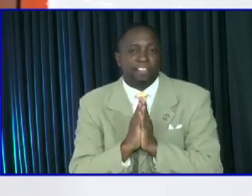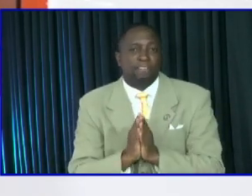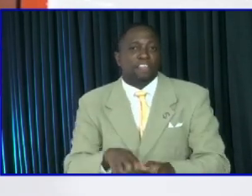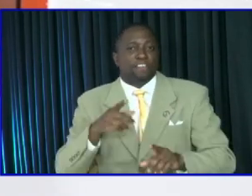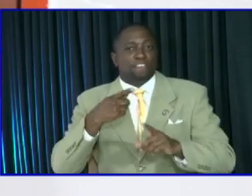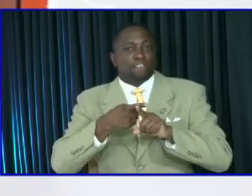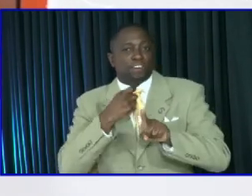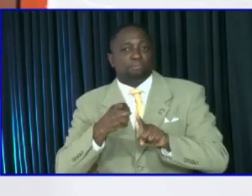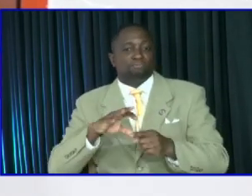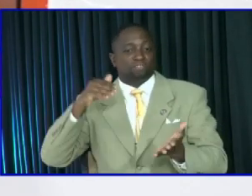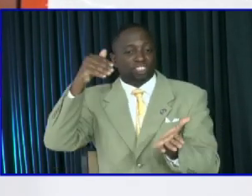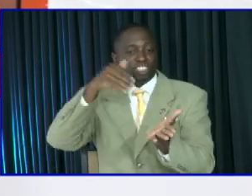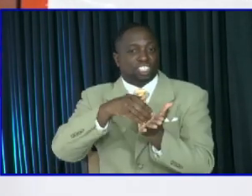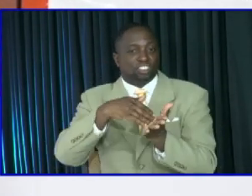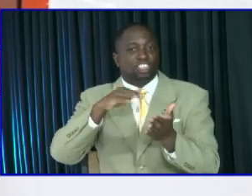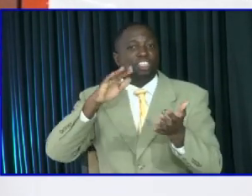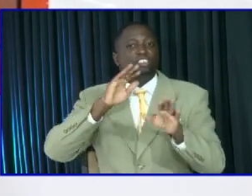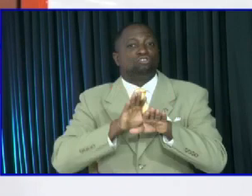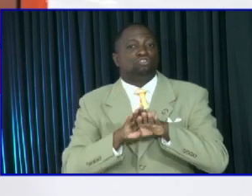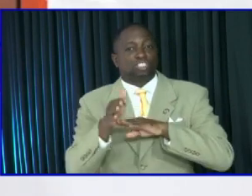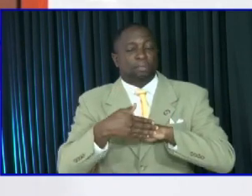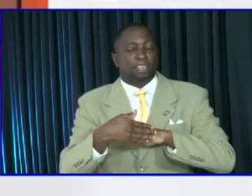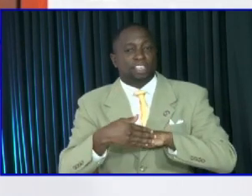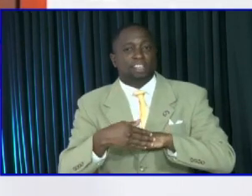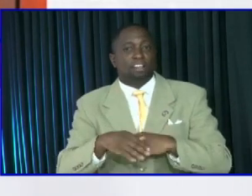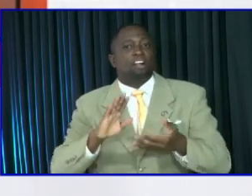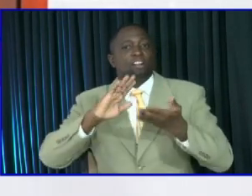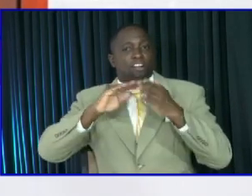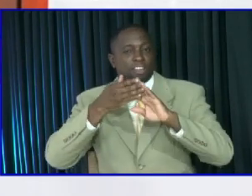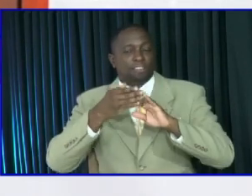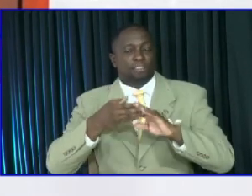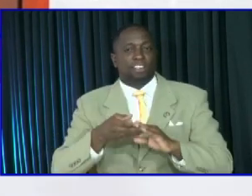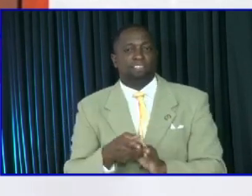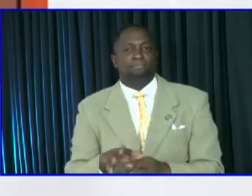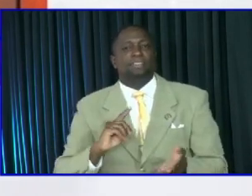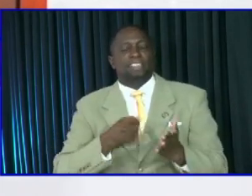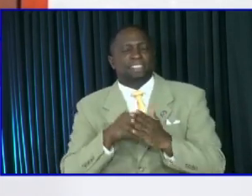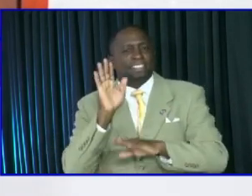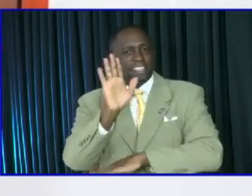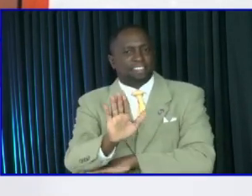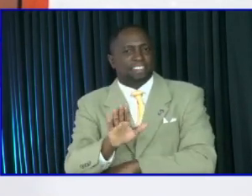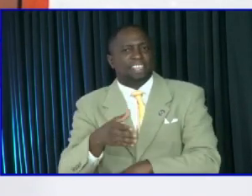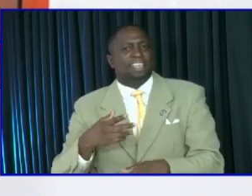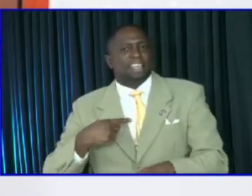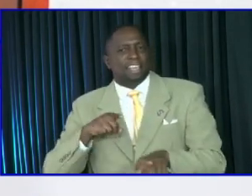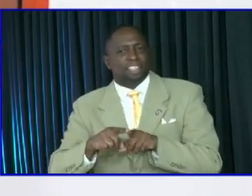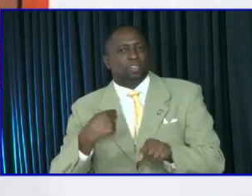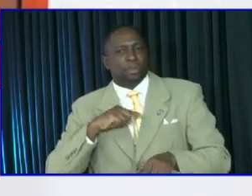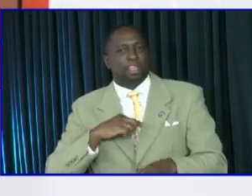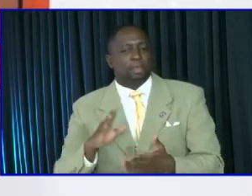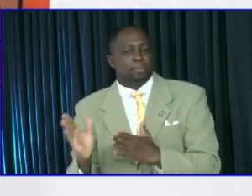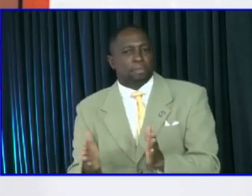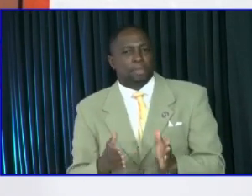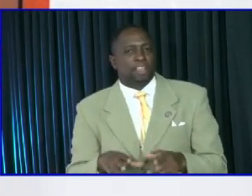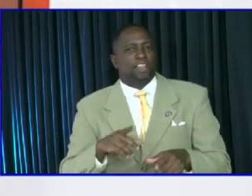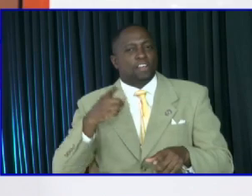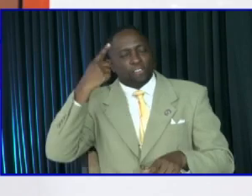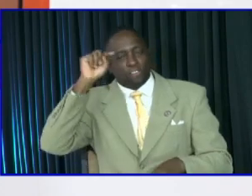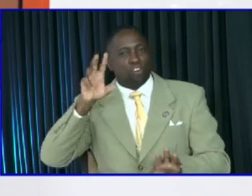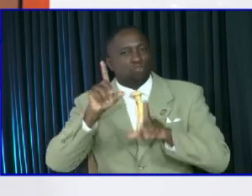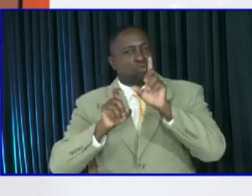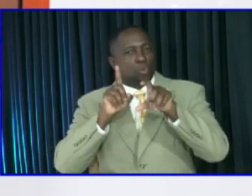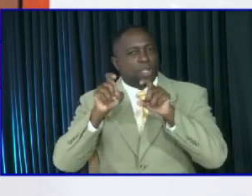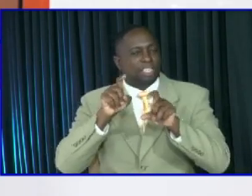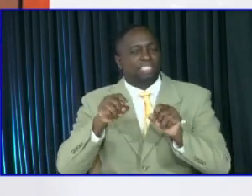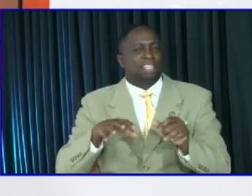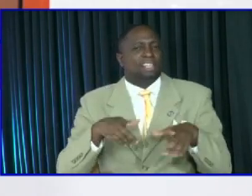Central Jamaica Conference of Seventh-day Adventists. This evening, as we prepare to do our quiz, let me just do the rundown for you from